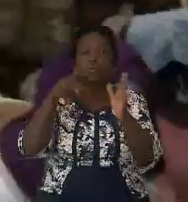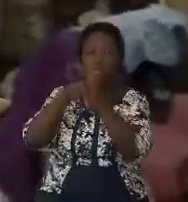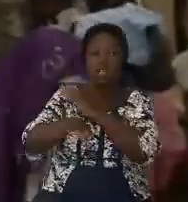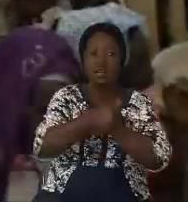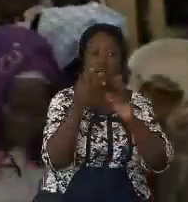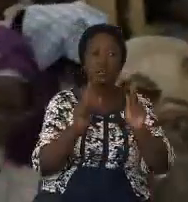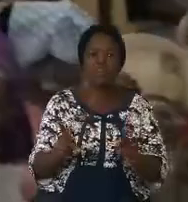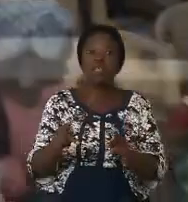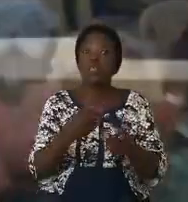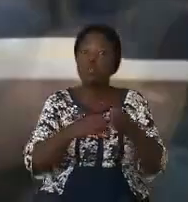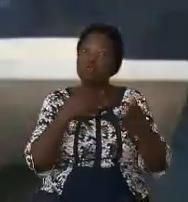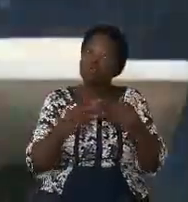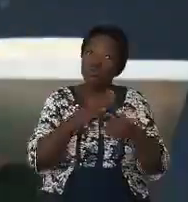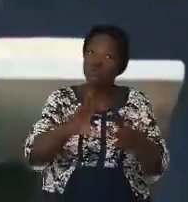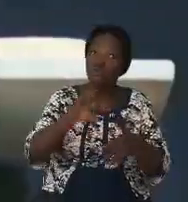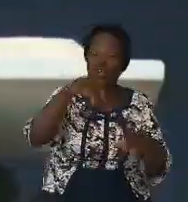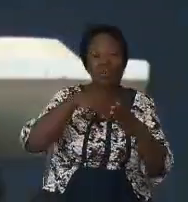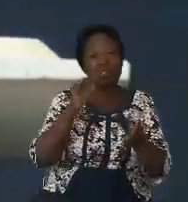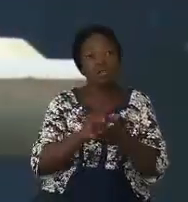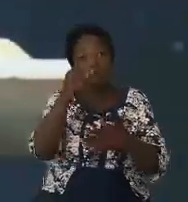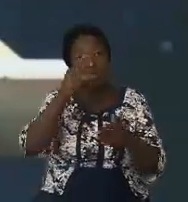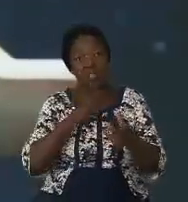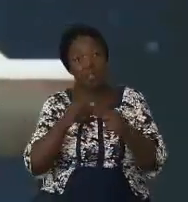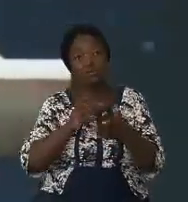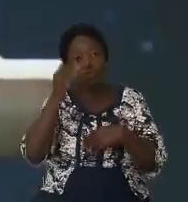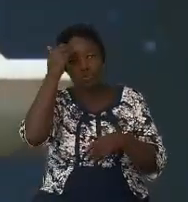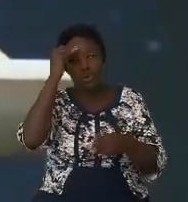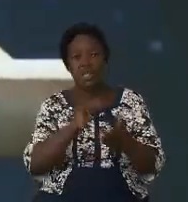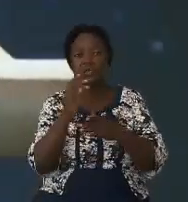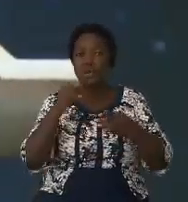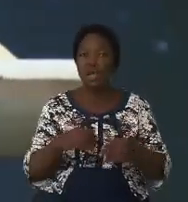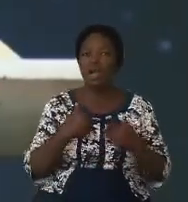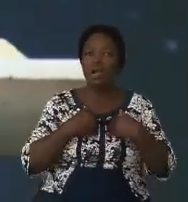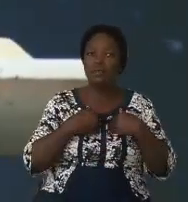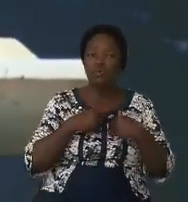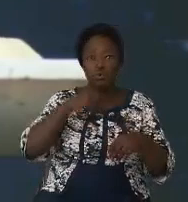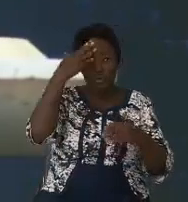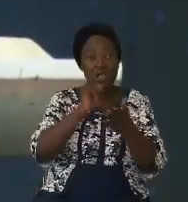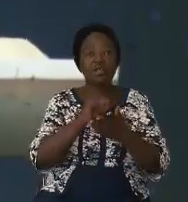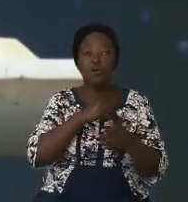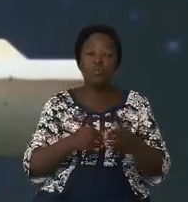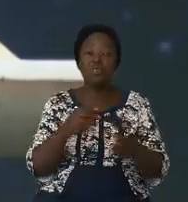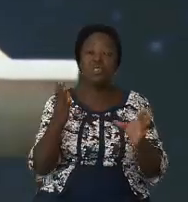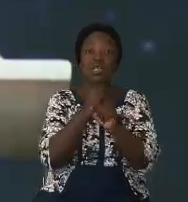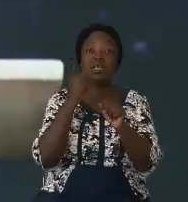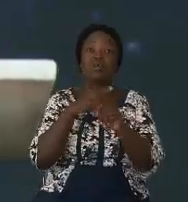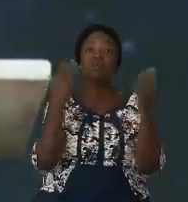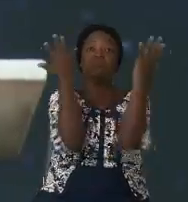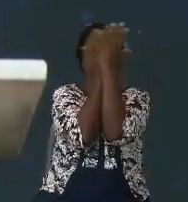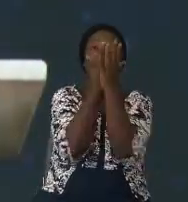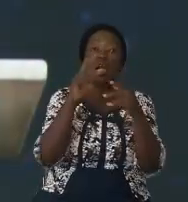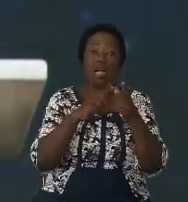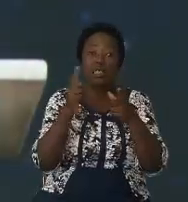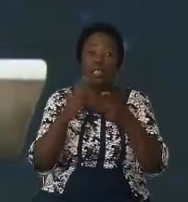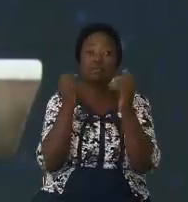head, and then you say, I'm going to kill another person. Even though you discover, you know that if you are discovered, you'll go